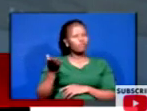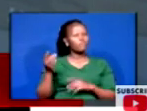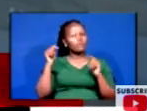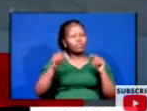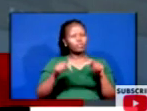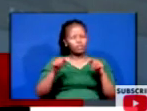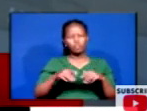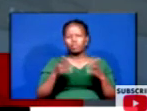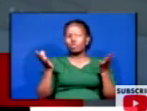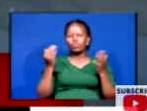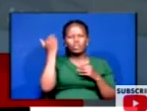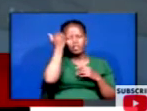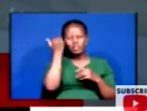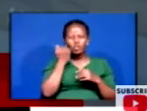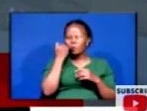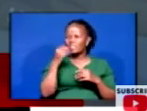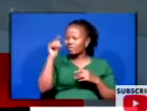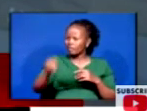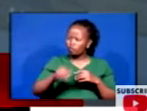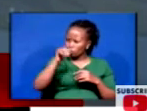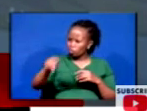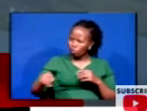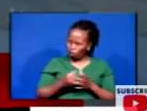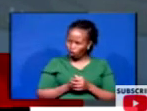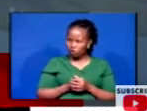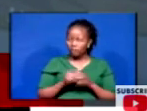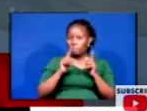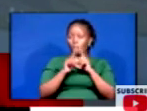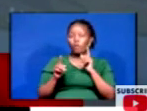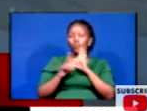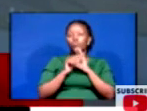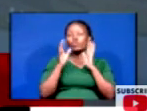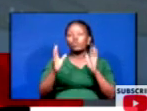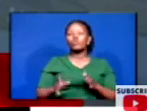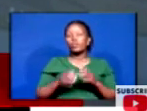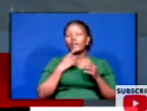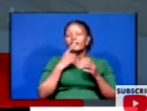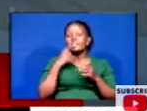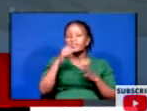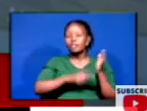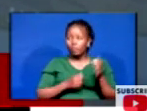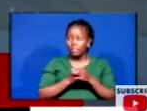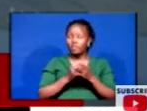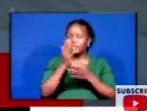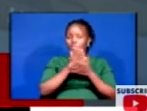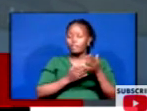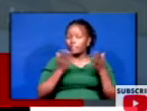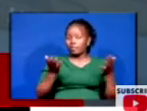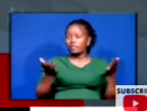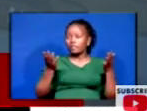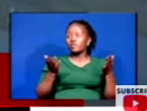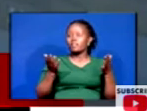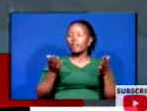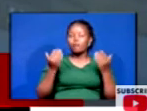very wrong. Mm-hmm. And the reason, as counsel has rightly put it, is that some of the things that the court